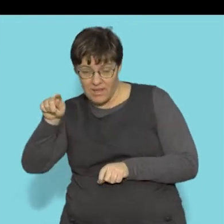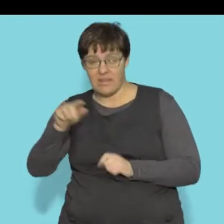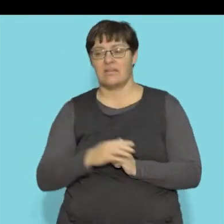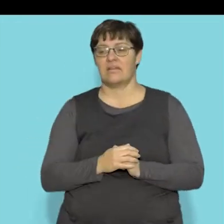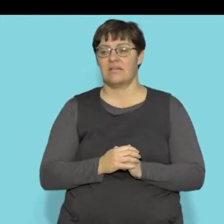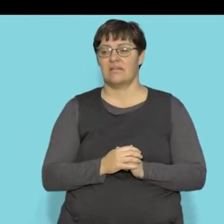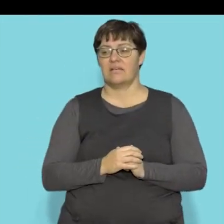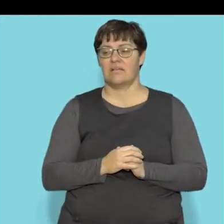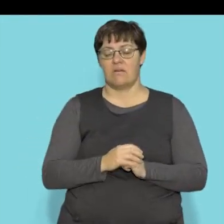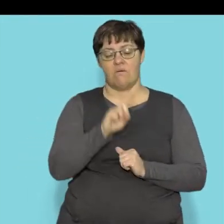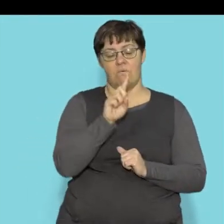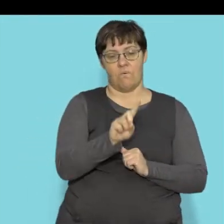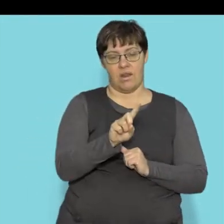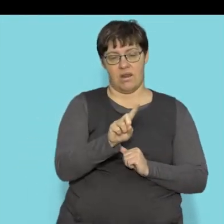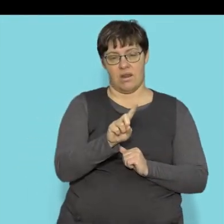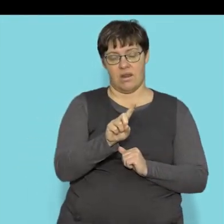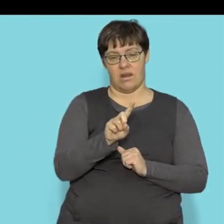root of